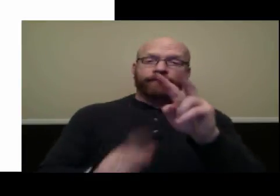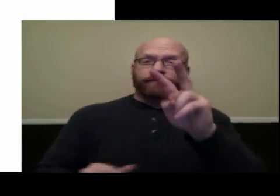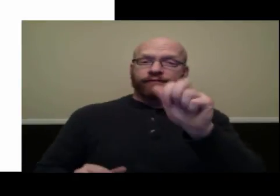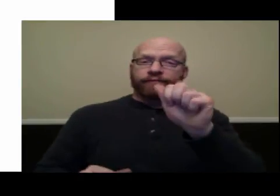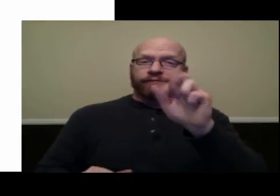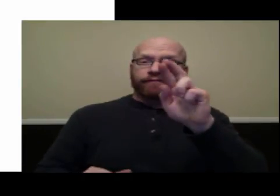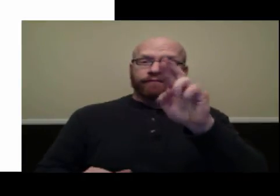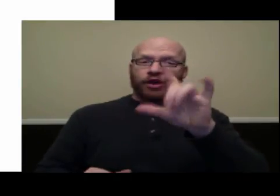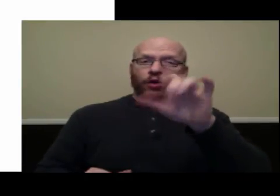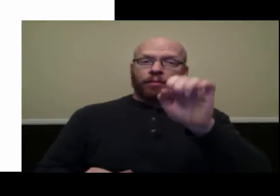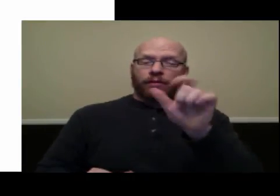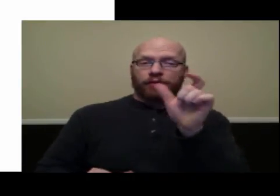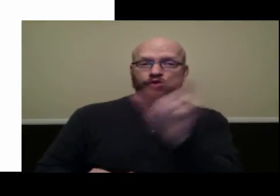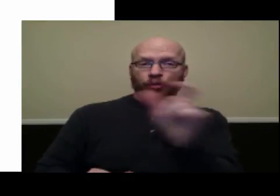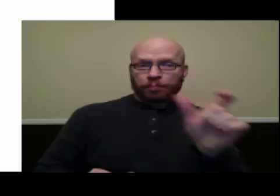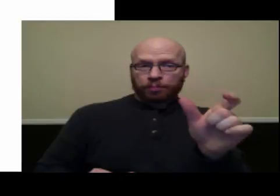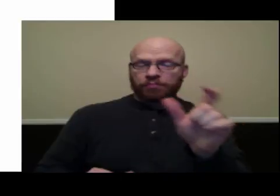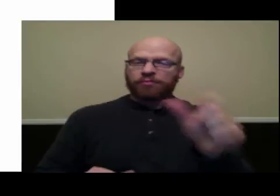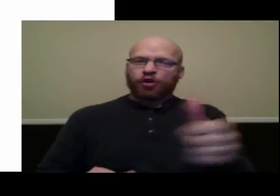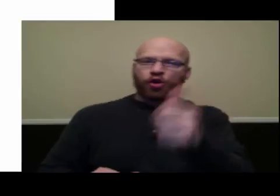variable terms on the other side of equal sign